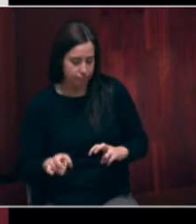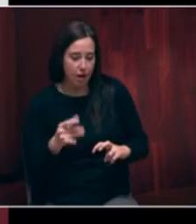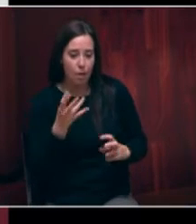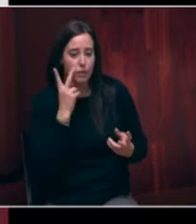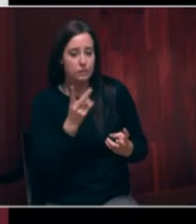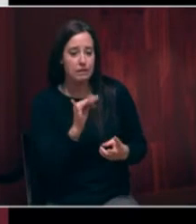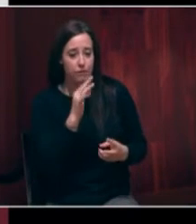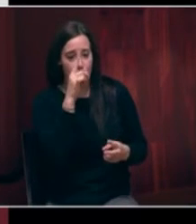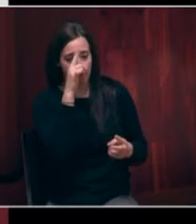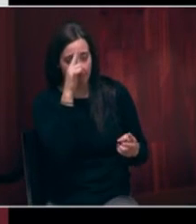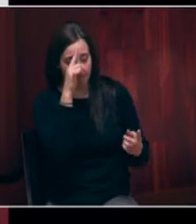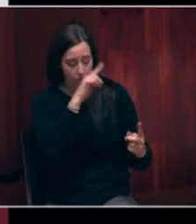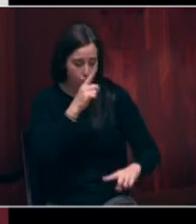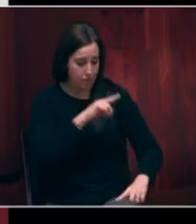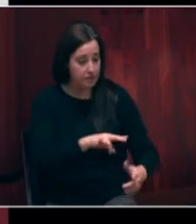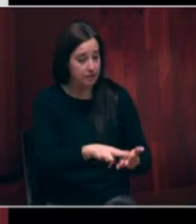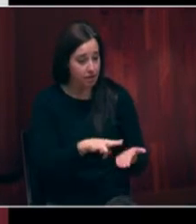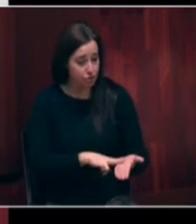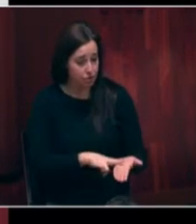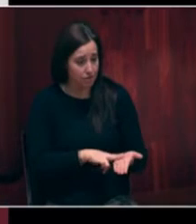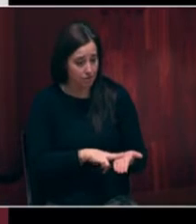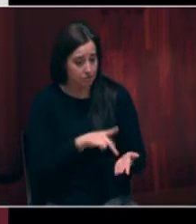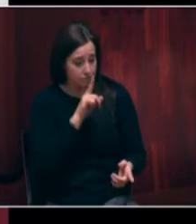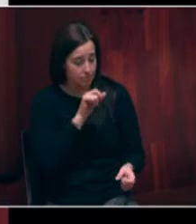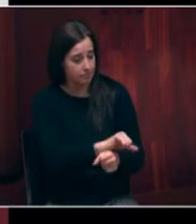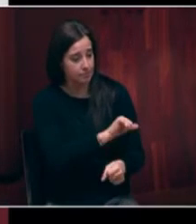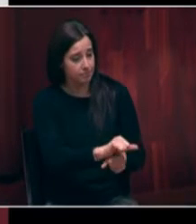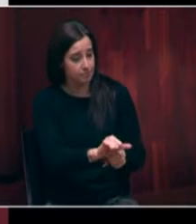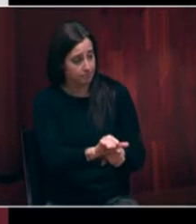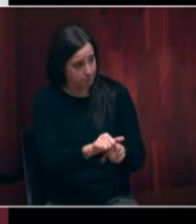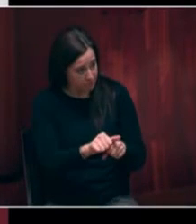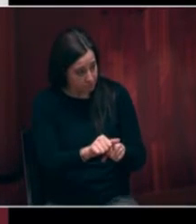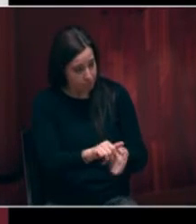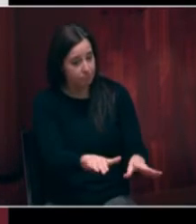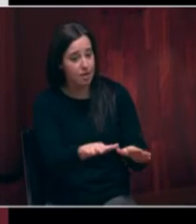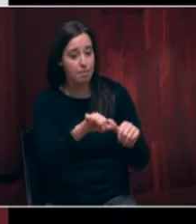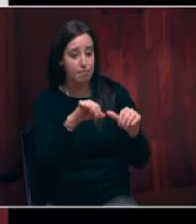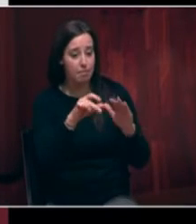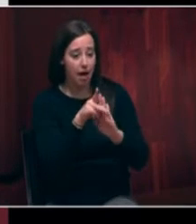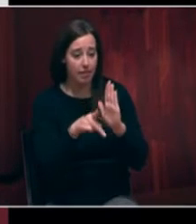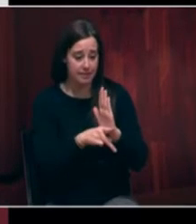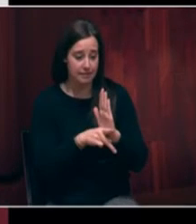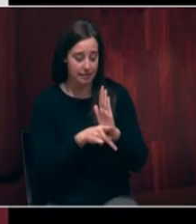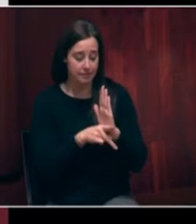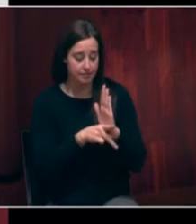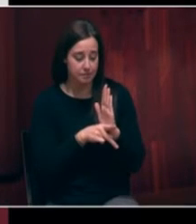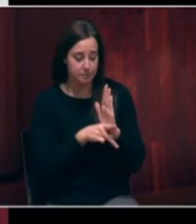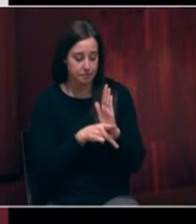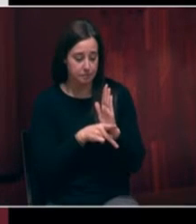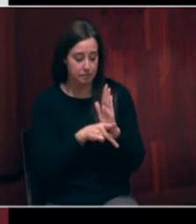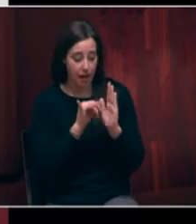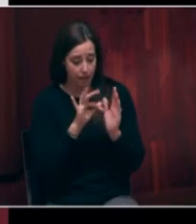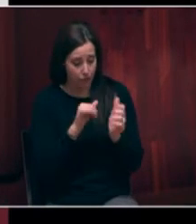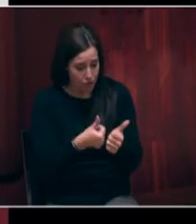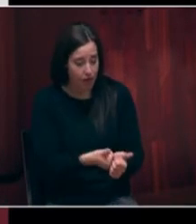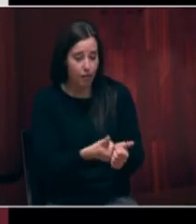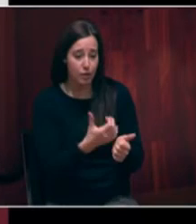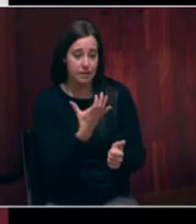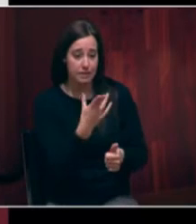and agreements are actually pushing policy out the door, or if you are adhering to the concept of the CUI program, which